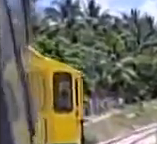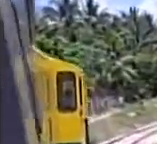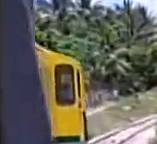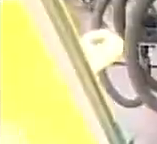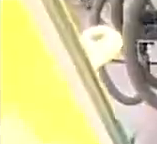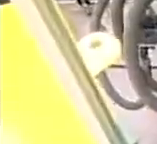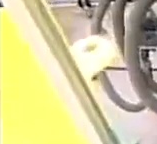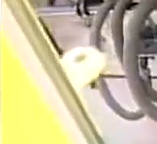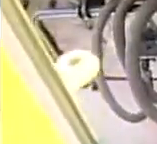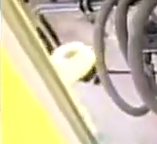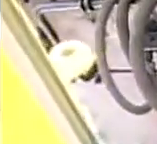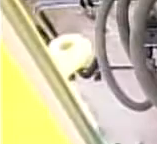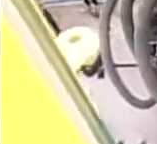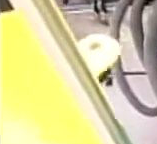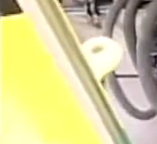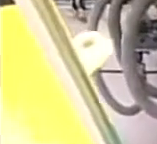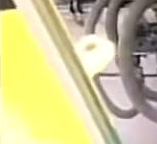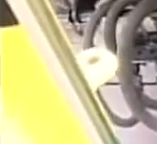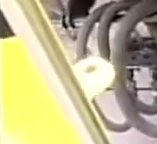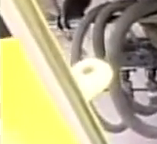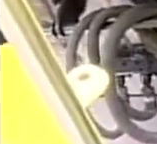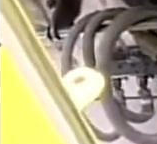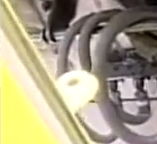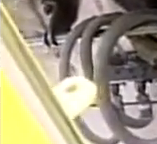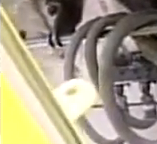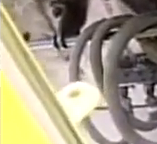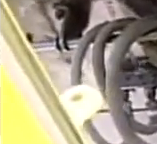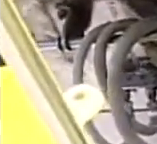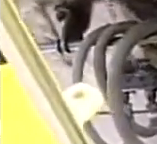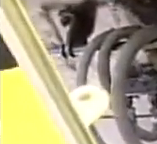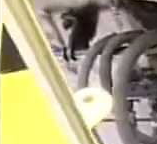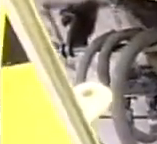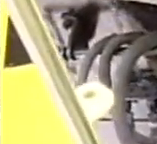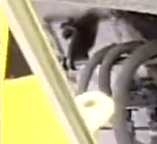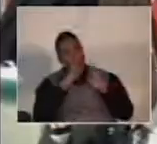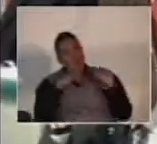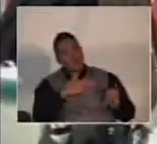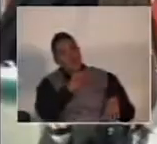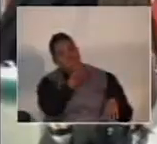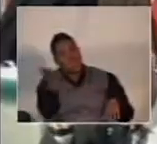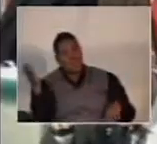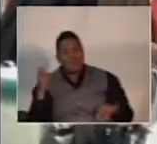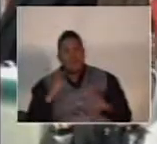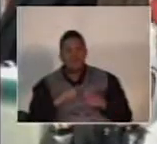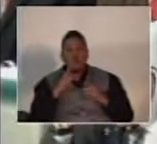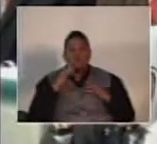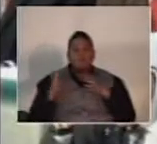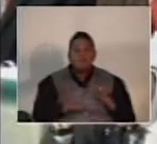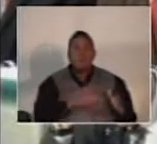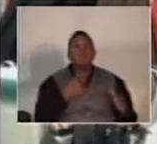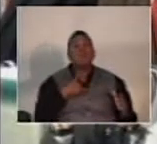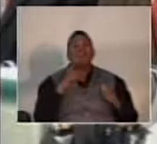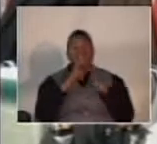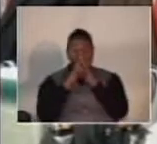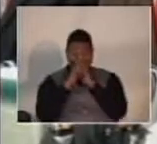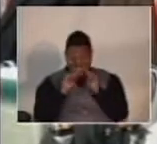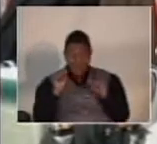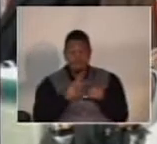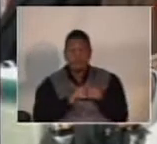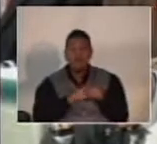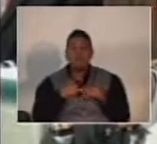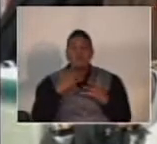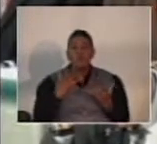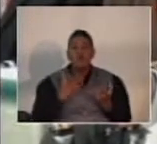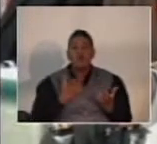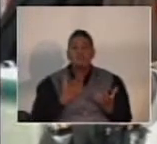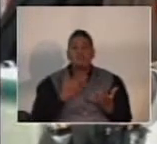JRC. A third firm is to provide evidence of its ability to invest. In order to be prepared, we are simultaneously